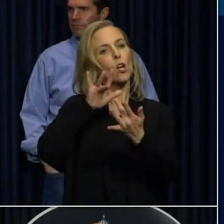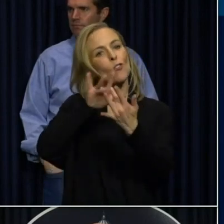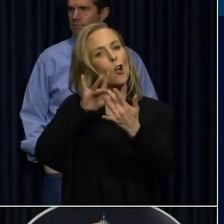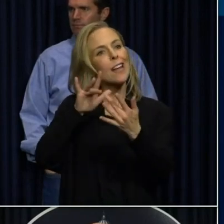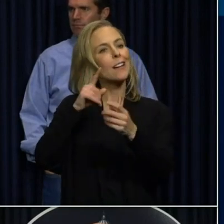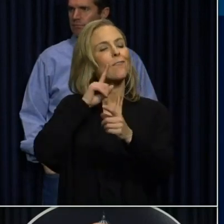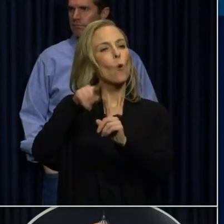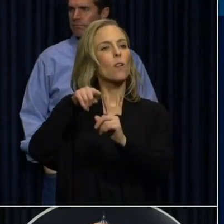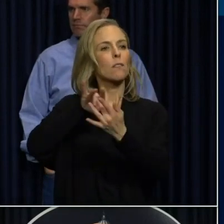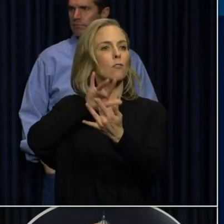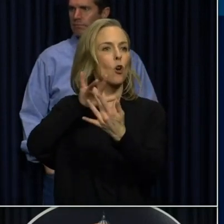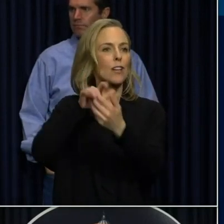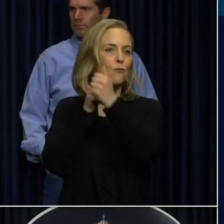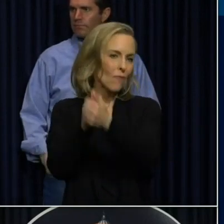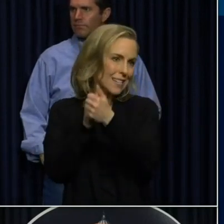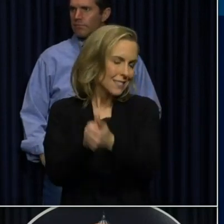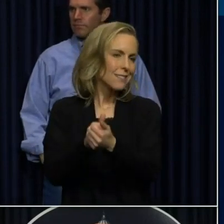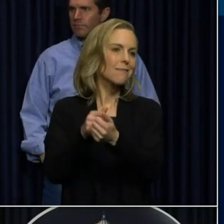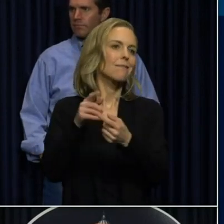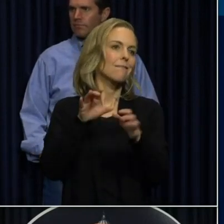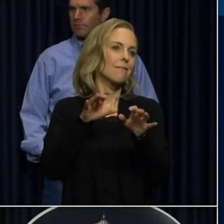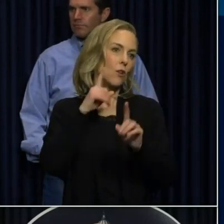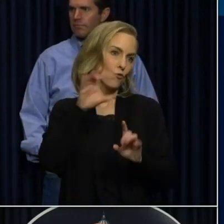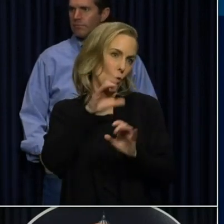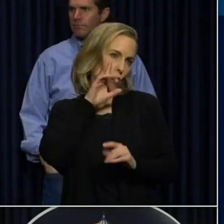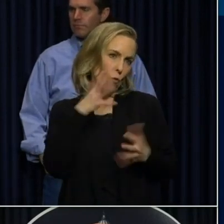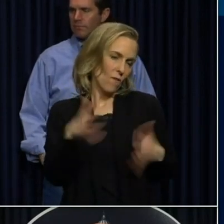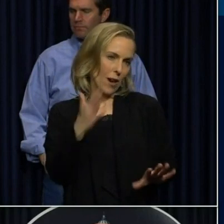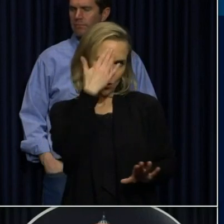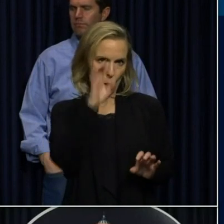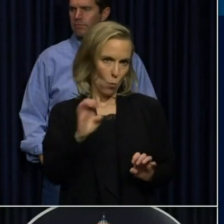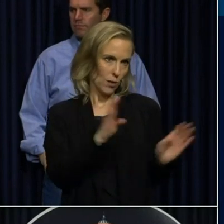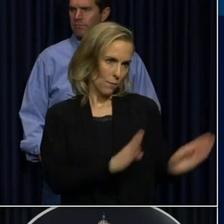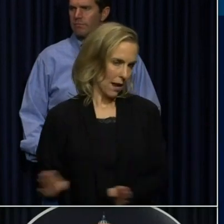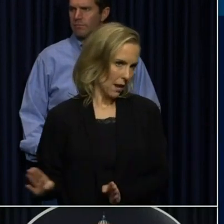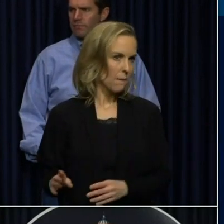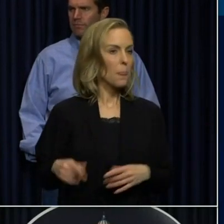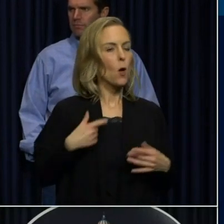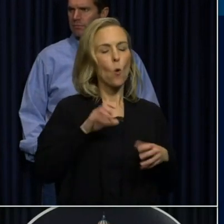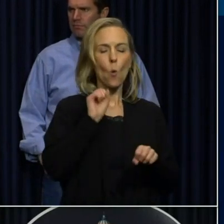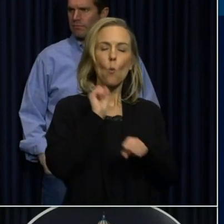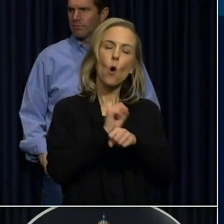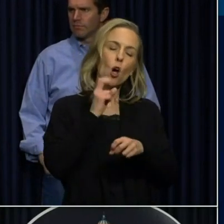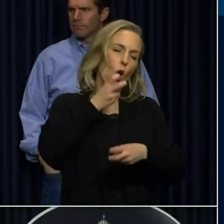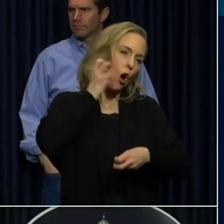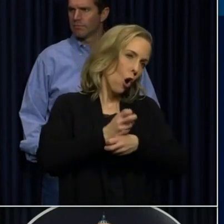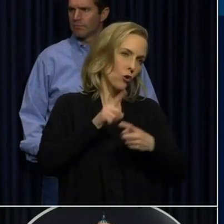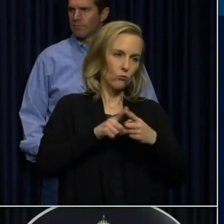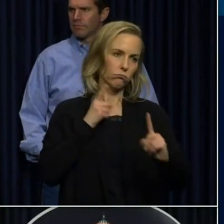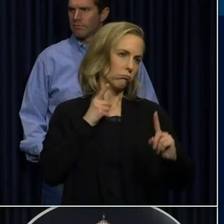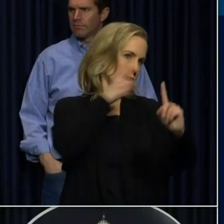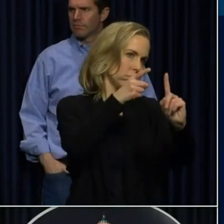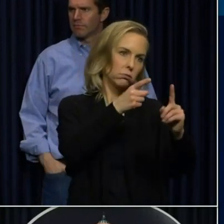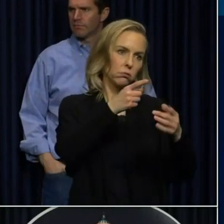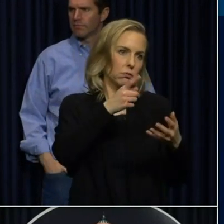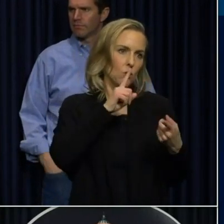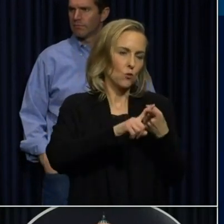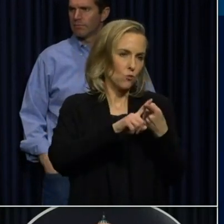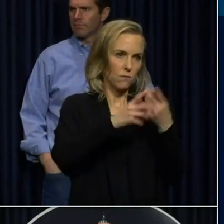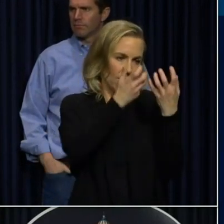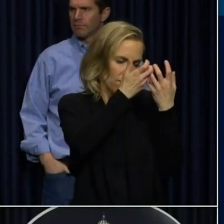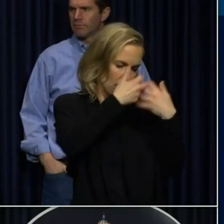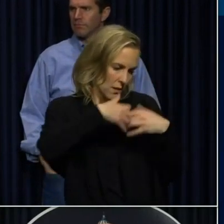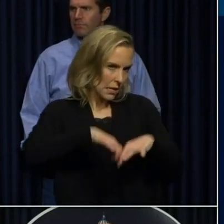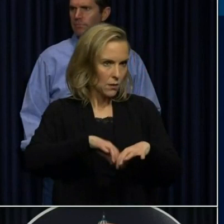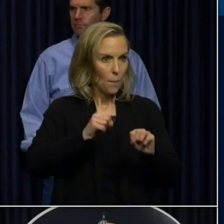down the measures we do. But obviously we're going to work real hard to try to do this in as calibrated a way as we can